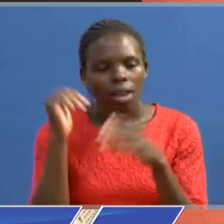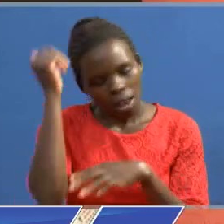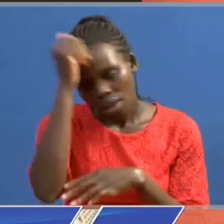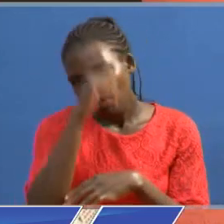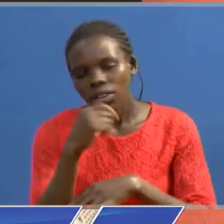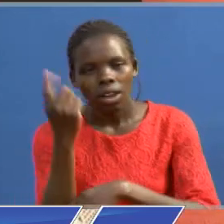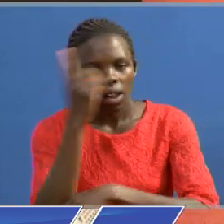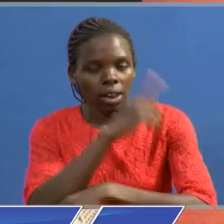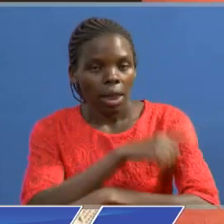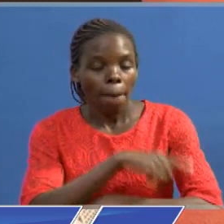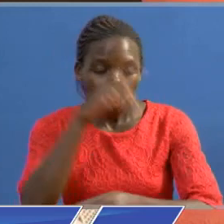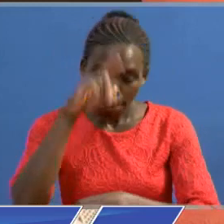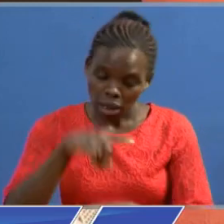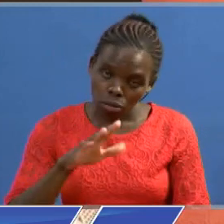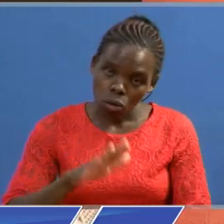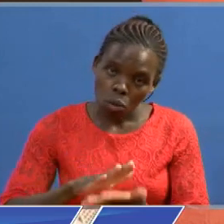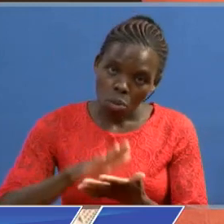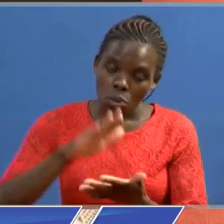Day should be more